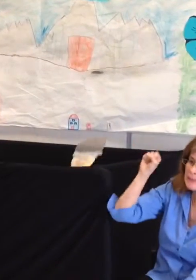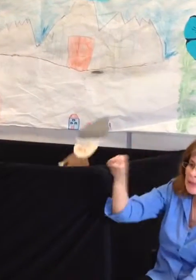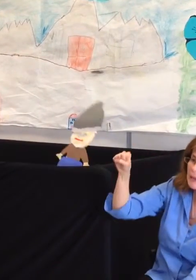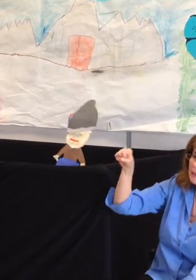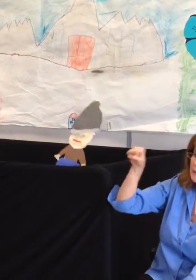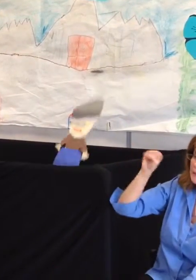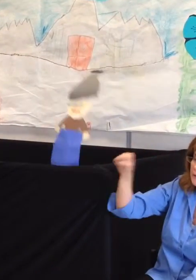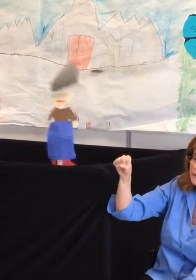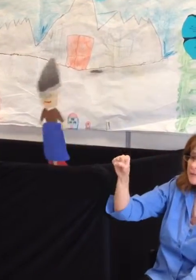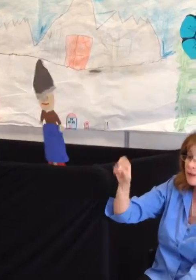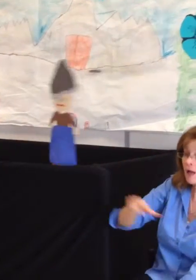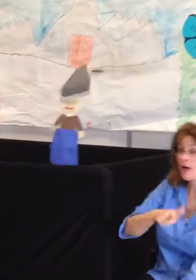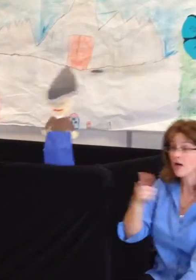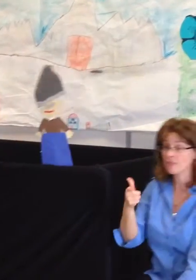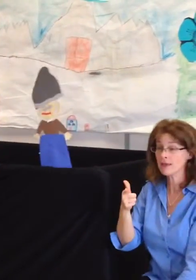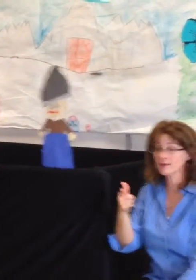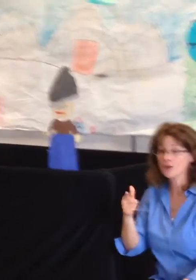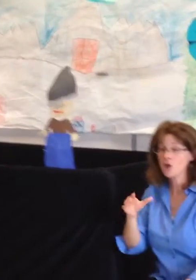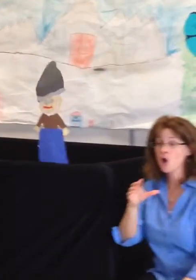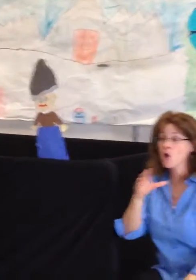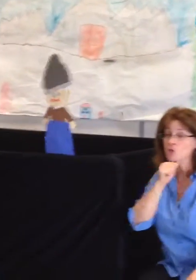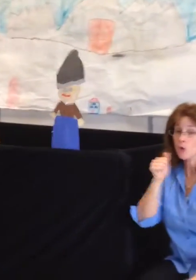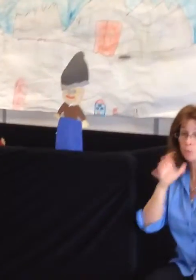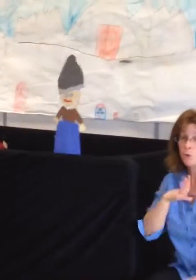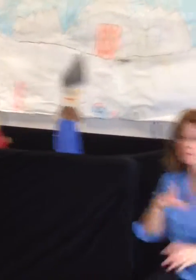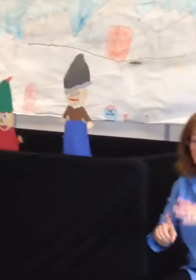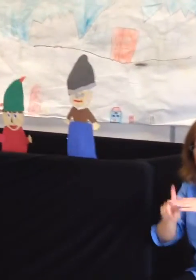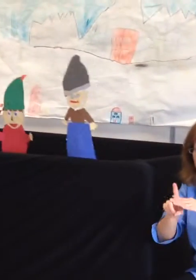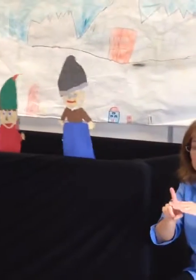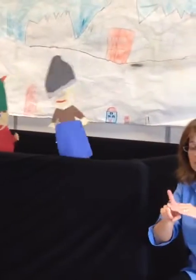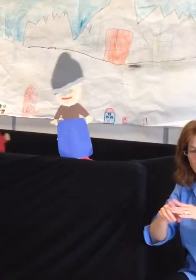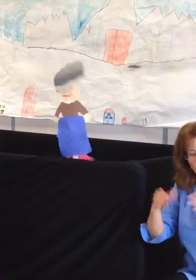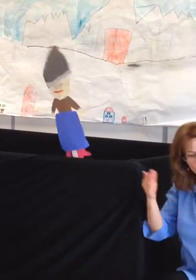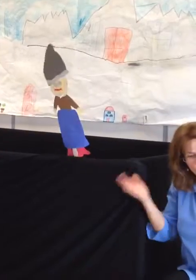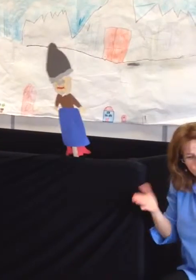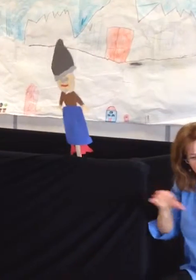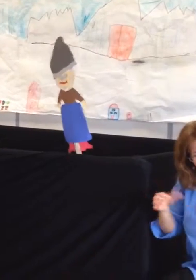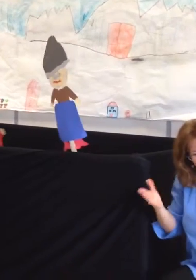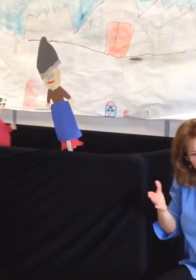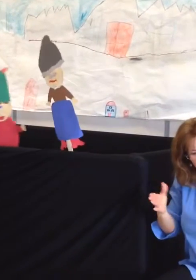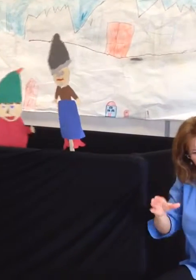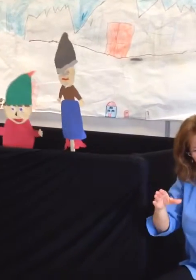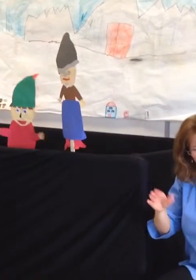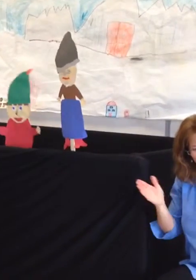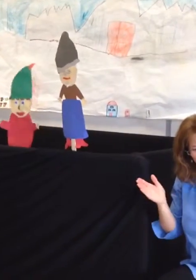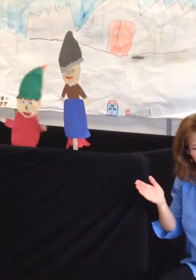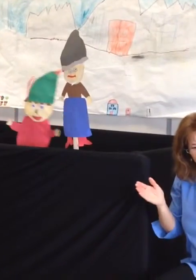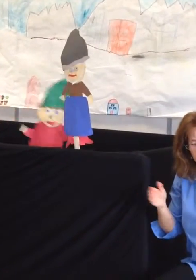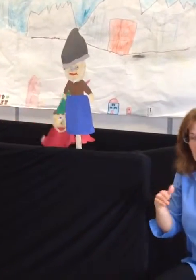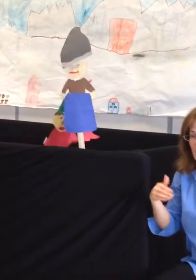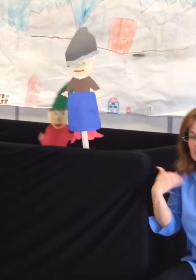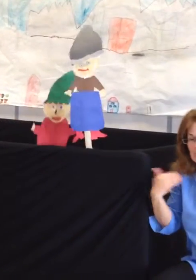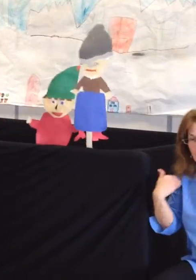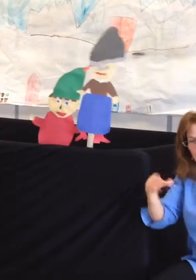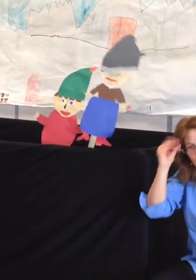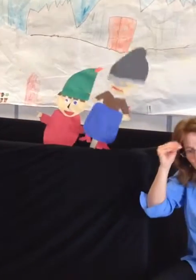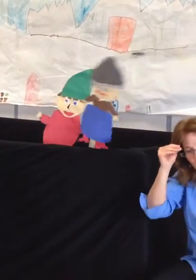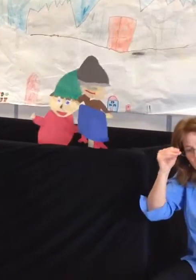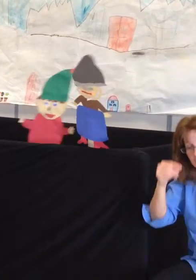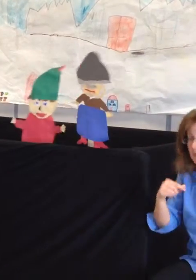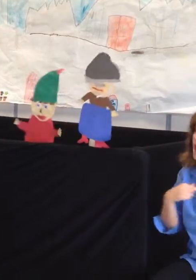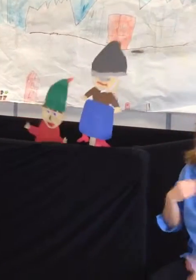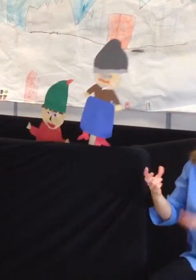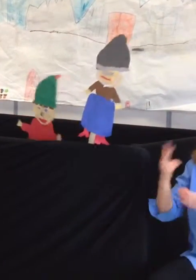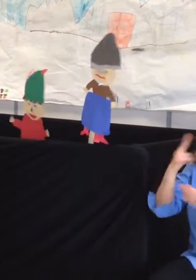Knock. Then the old woman appeared. "What are you doing here, little boy?" "I was going to see